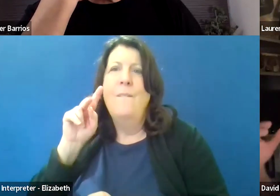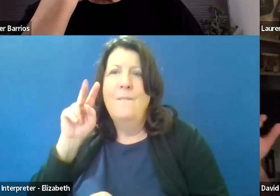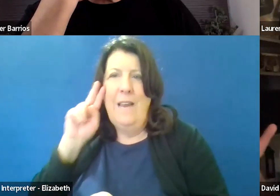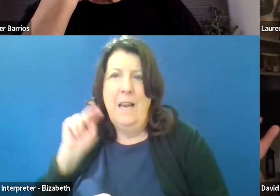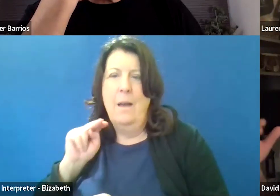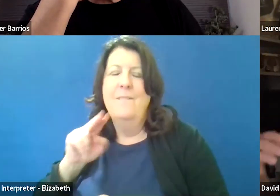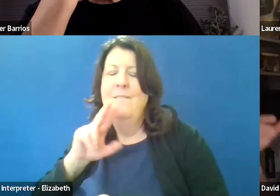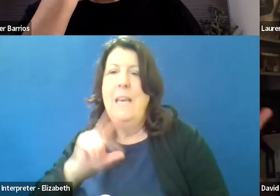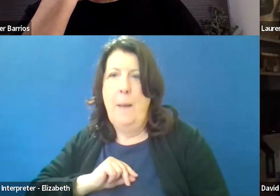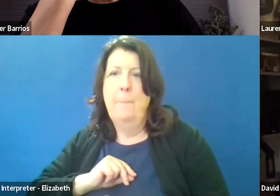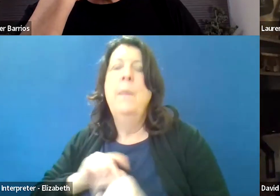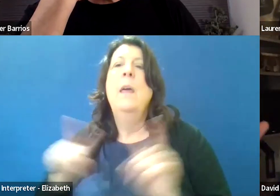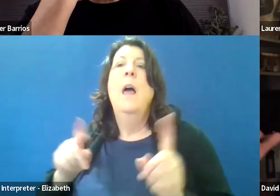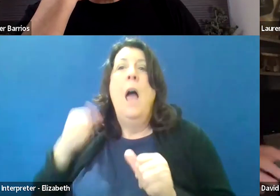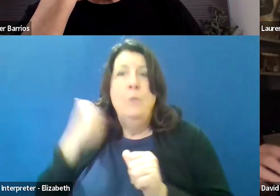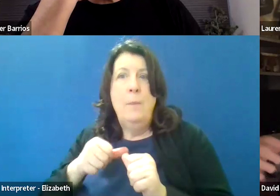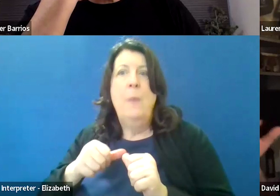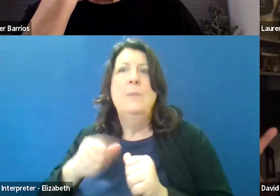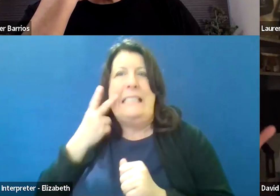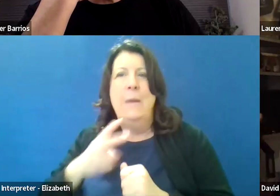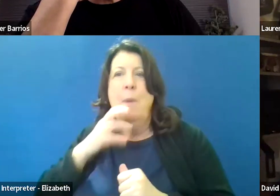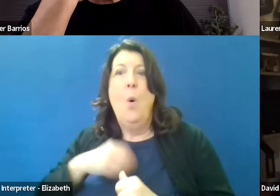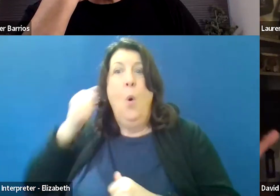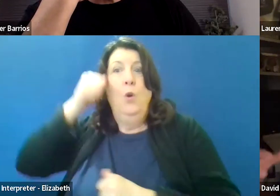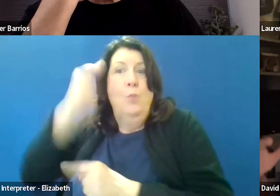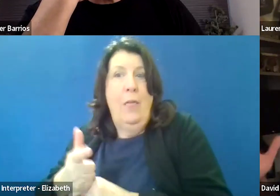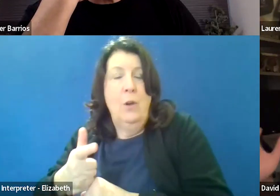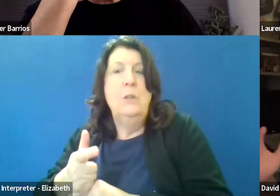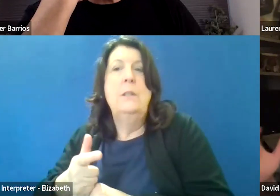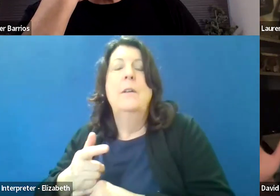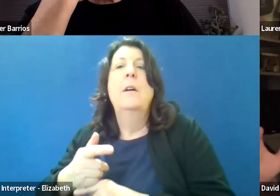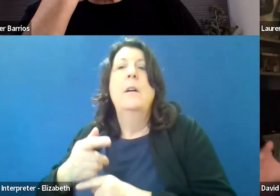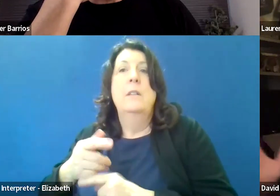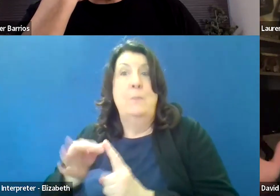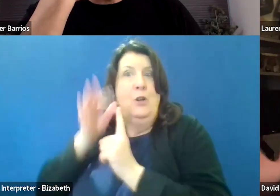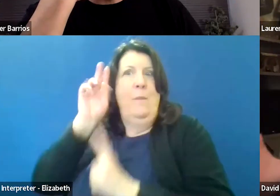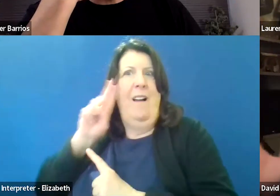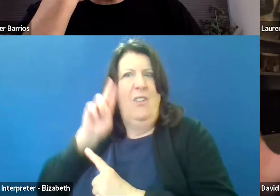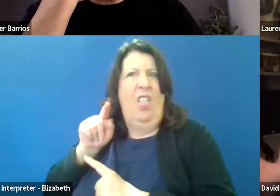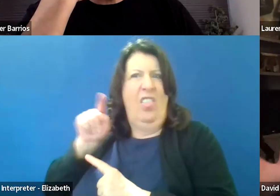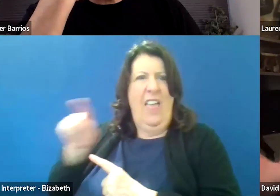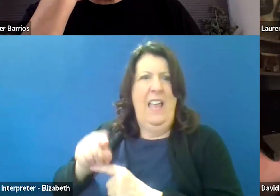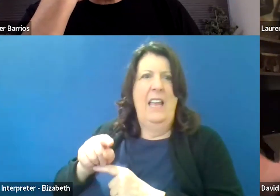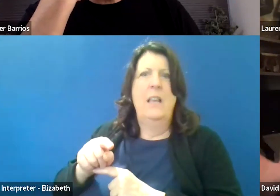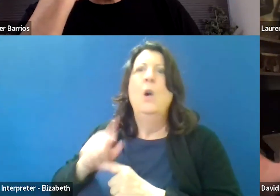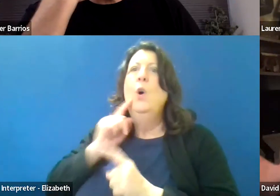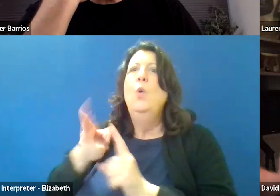older brothers of my friends, and especially their uncles, getting drafted and going off and getting killed. And I noticed that disproportionately that was young black men, by and large,